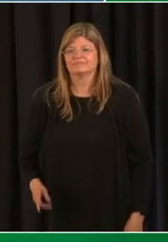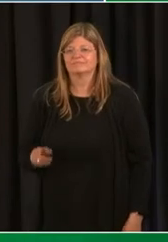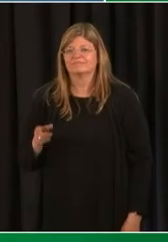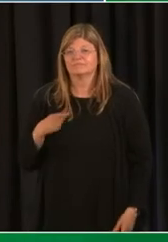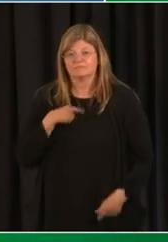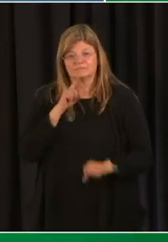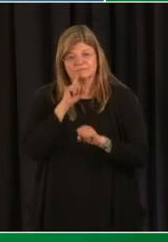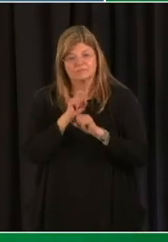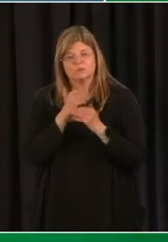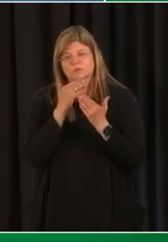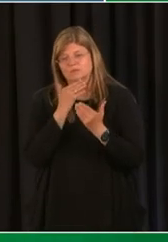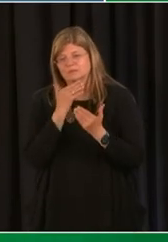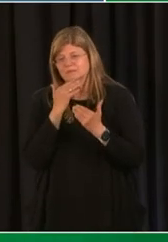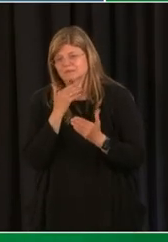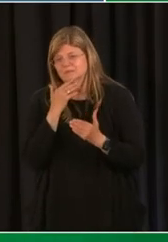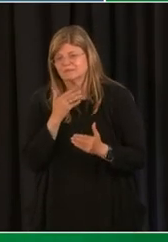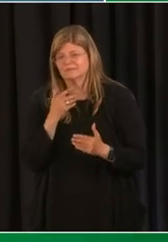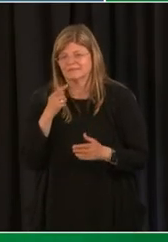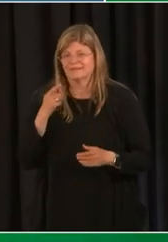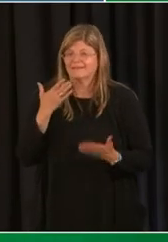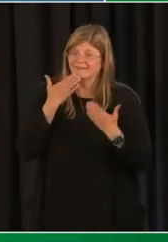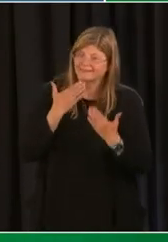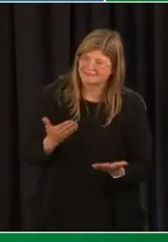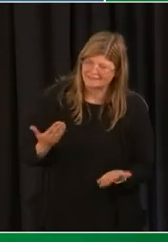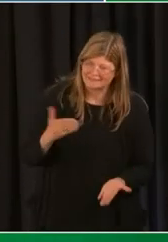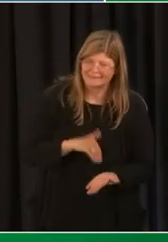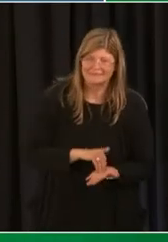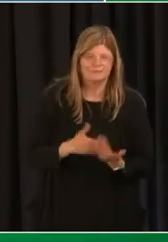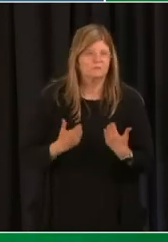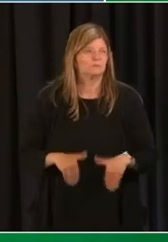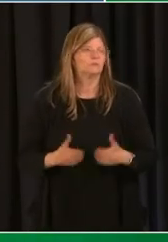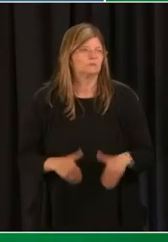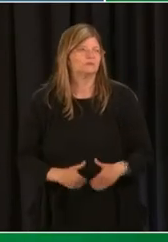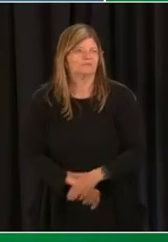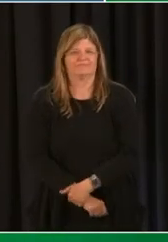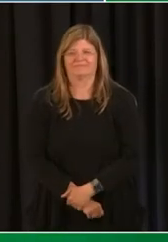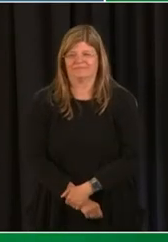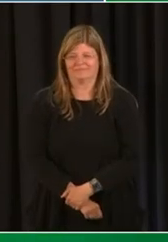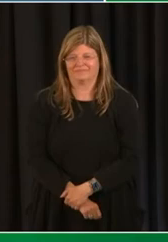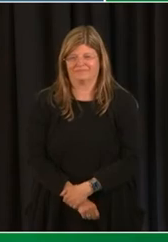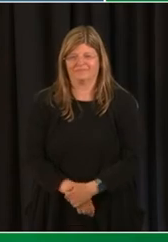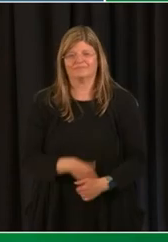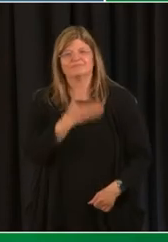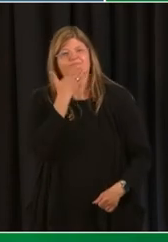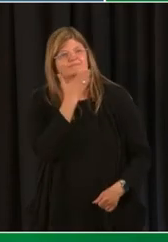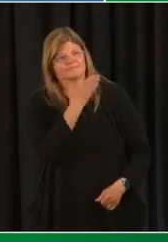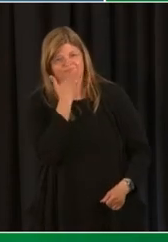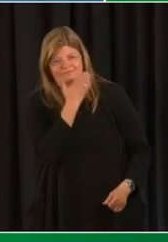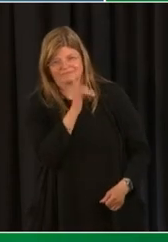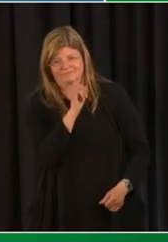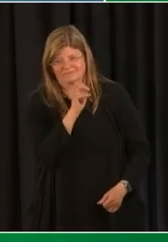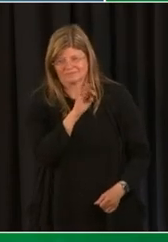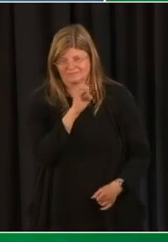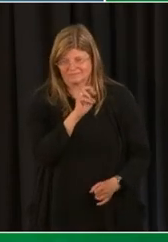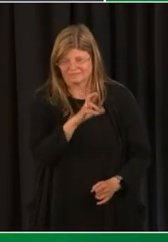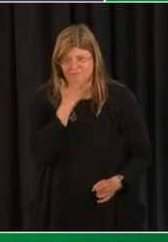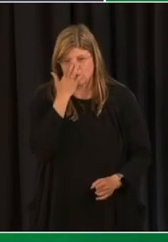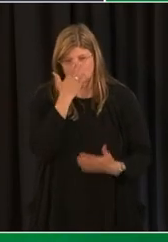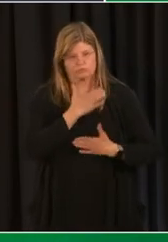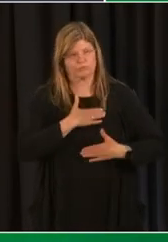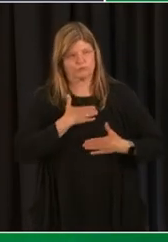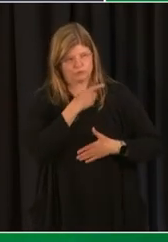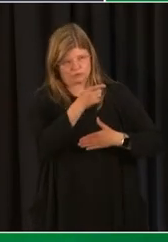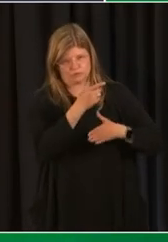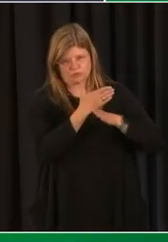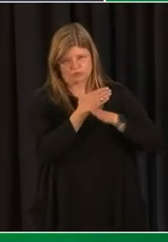I'm absolutely grateful, and I thank you all again. Well, Jennifer, thank you. Really appreciate you sharing